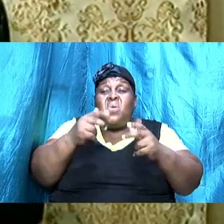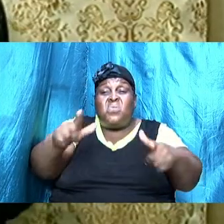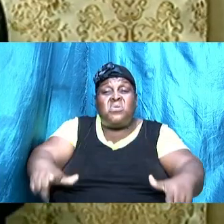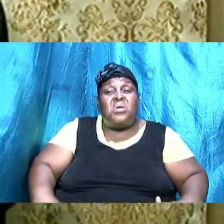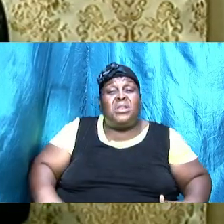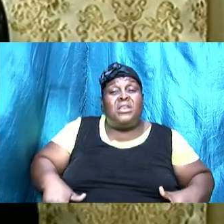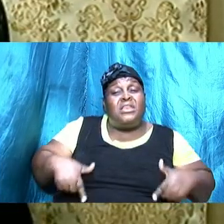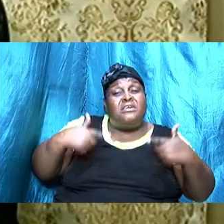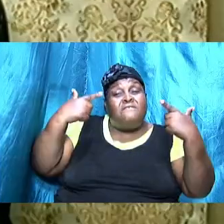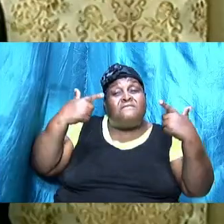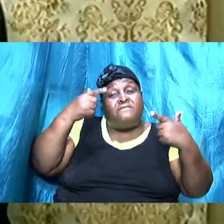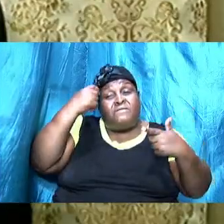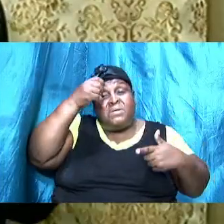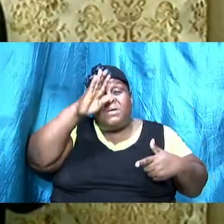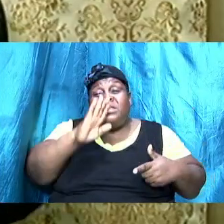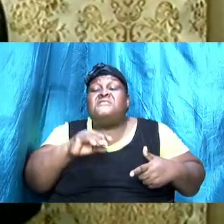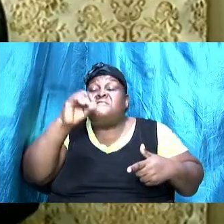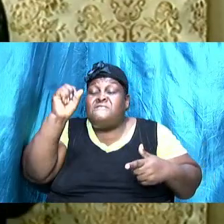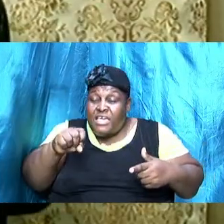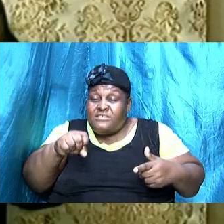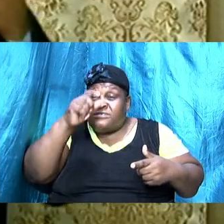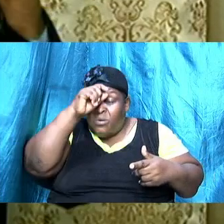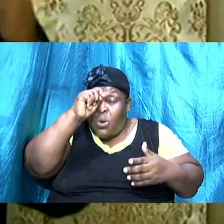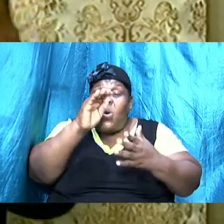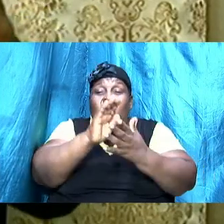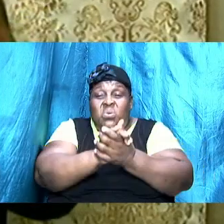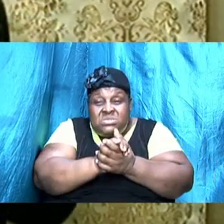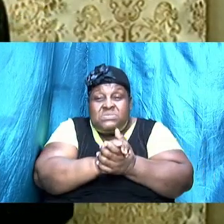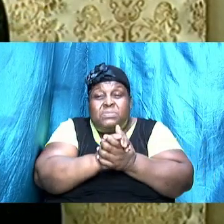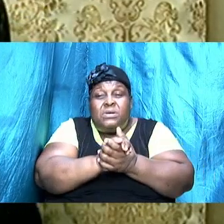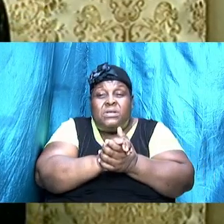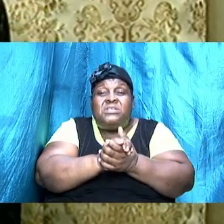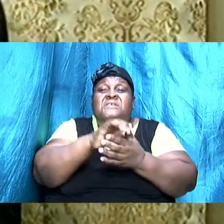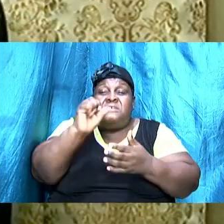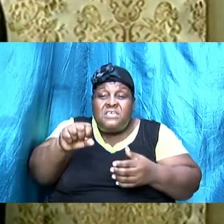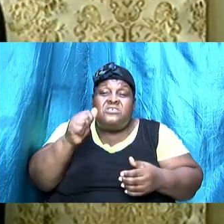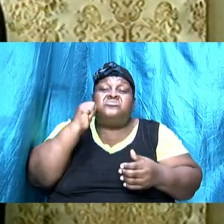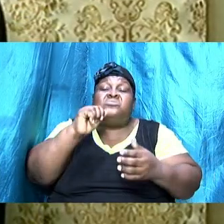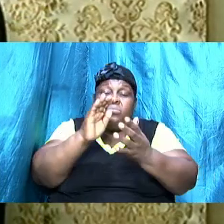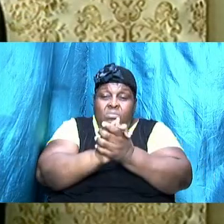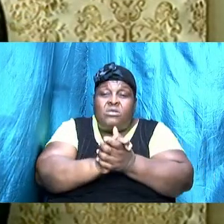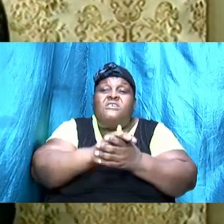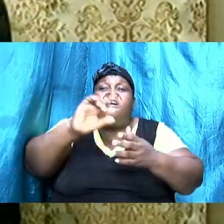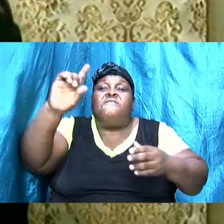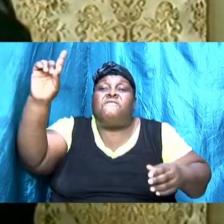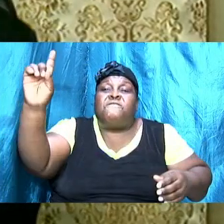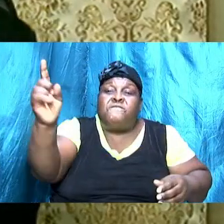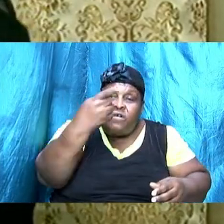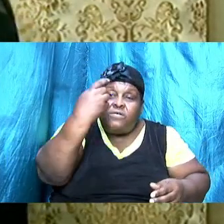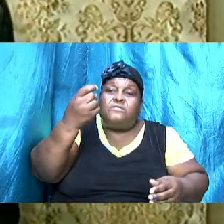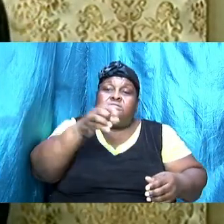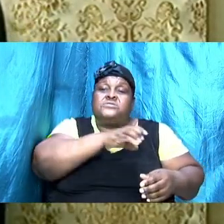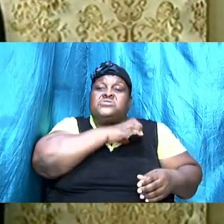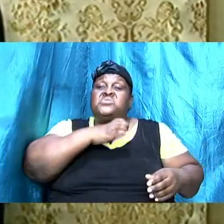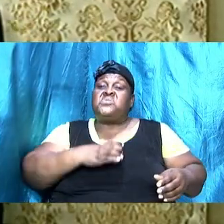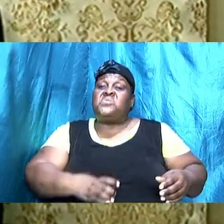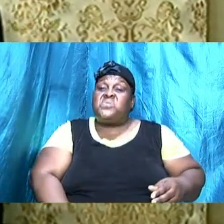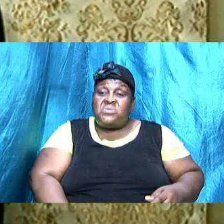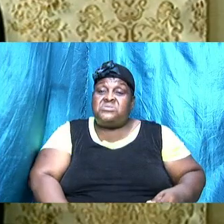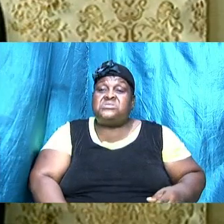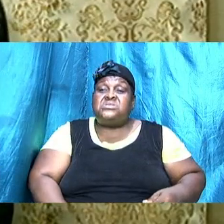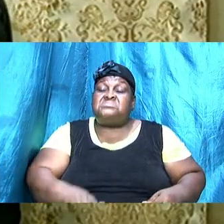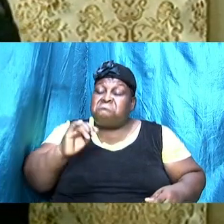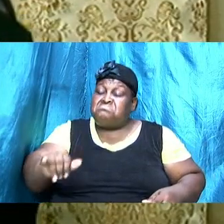husband. Yes, you're a wife. But you are first a Christian. And that must